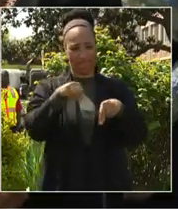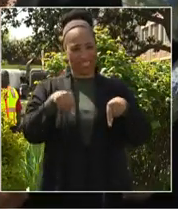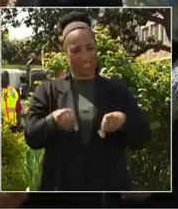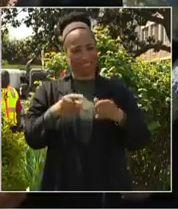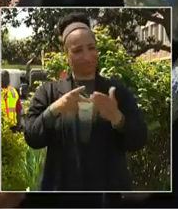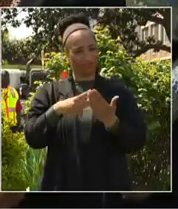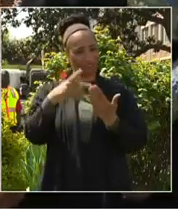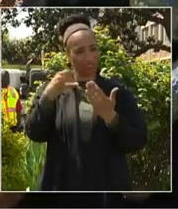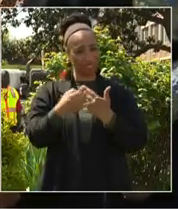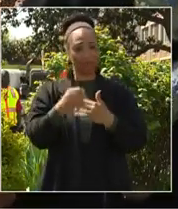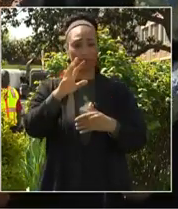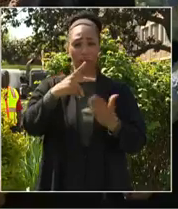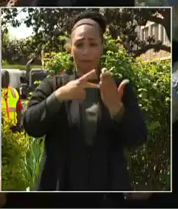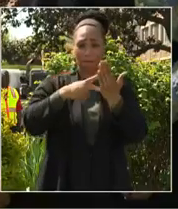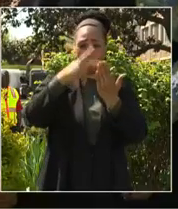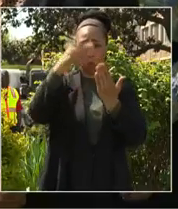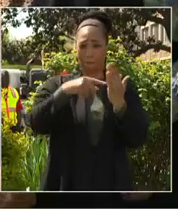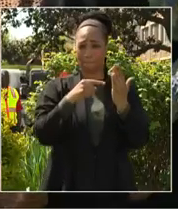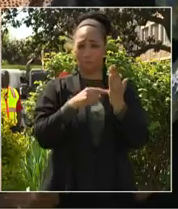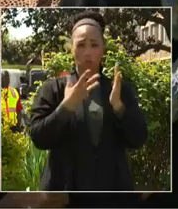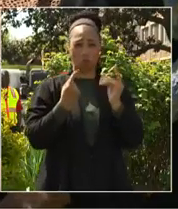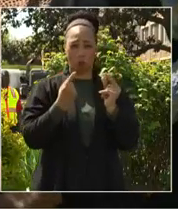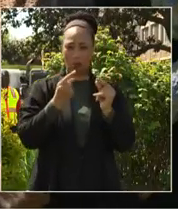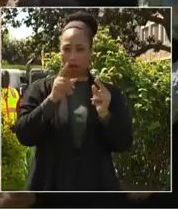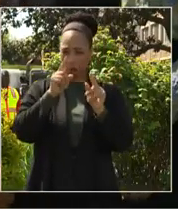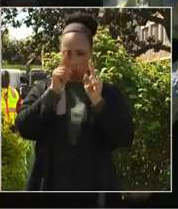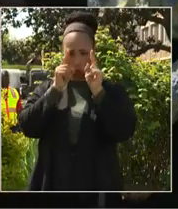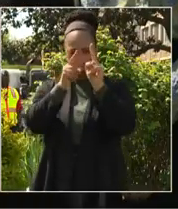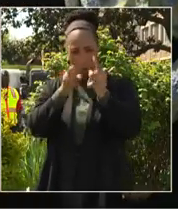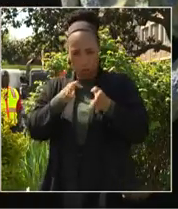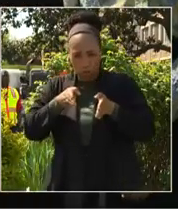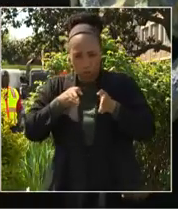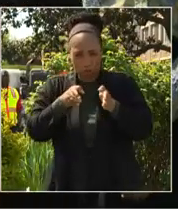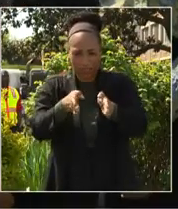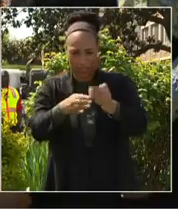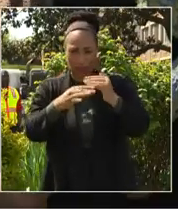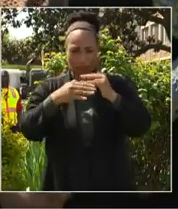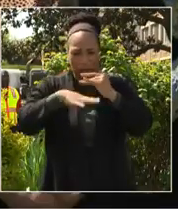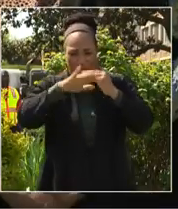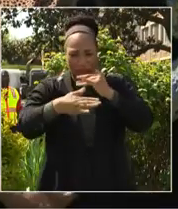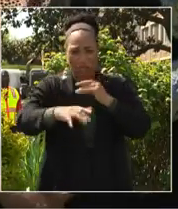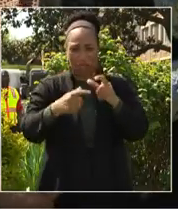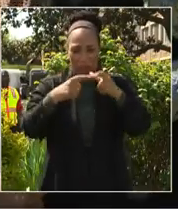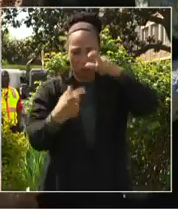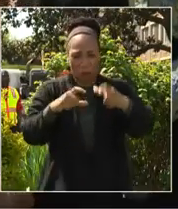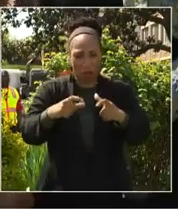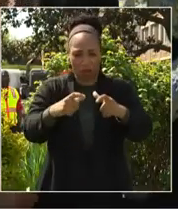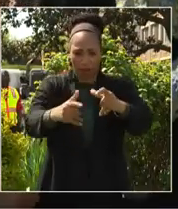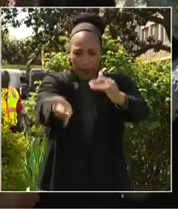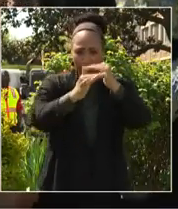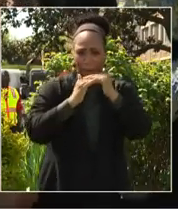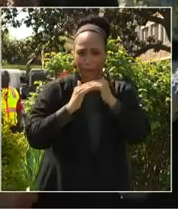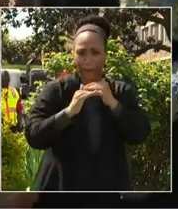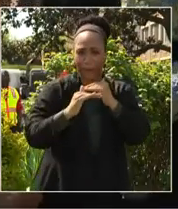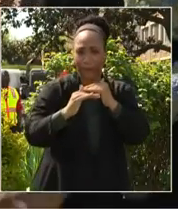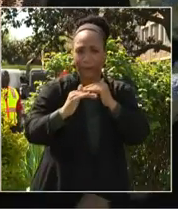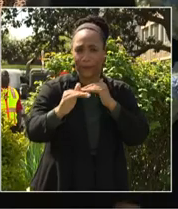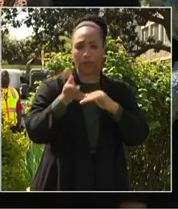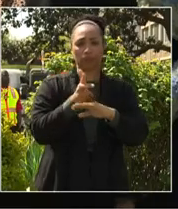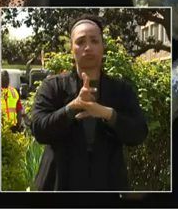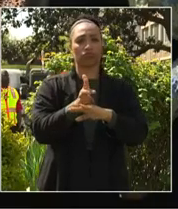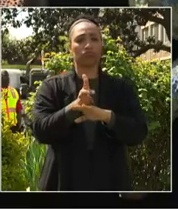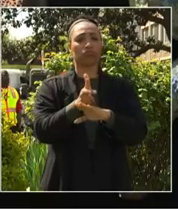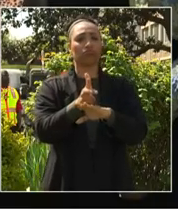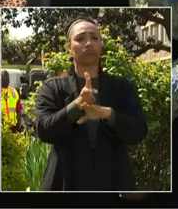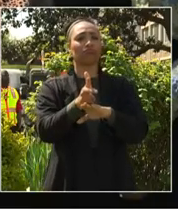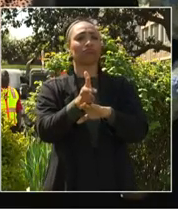to quickly repair our hard surfaces that were affected by the winter due to construction. Of course, this past winter has been especially brutal with the cold